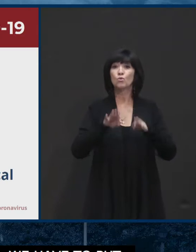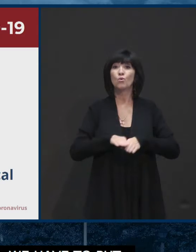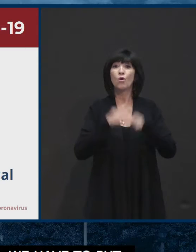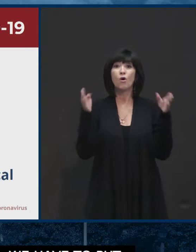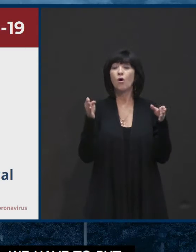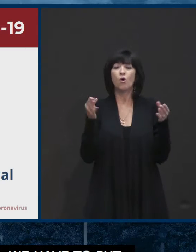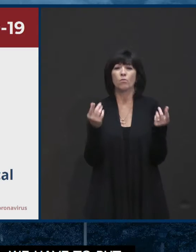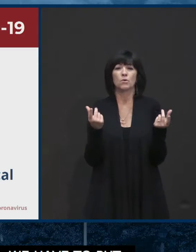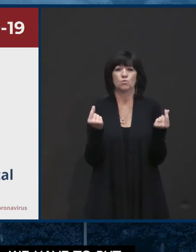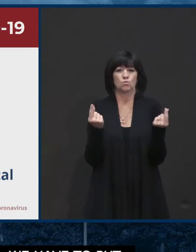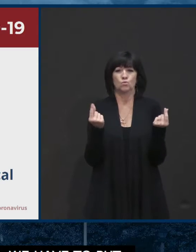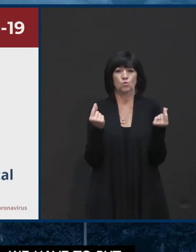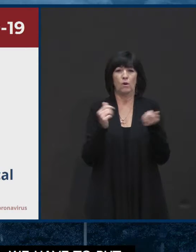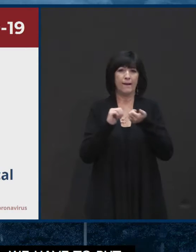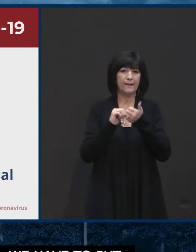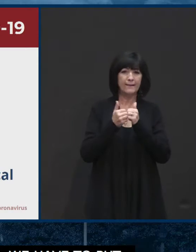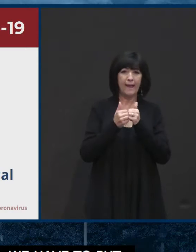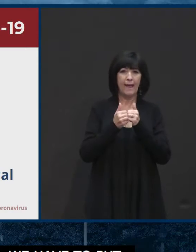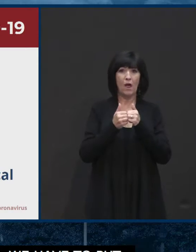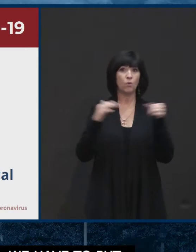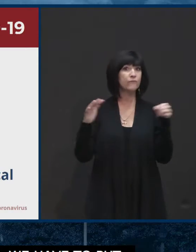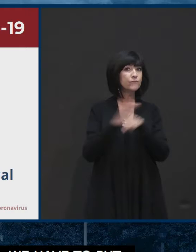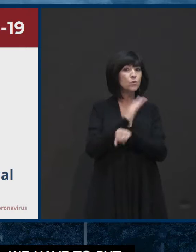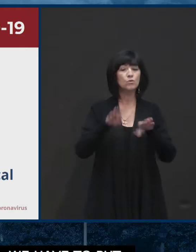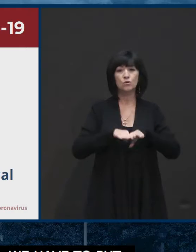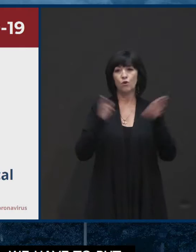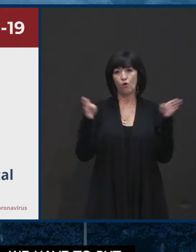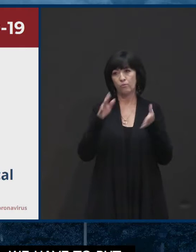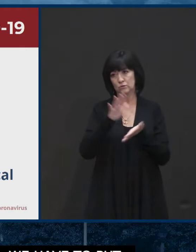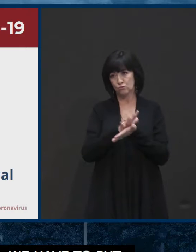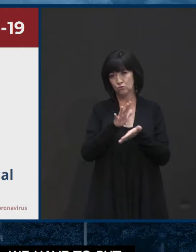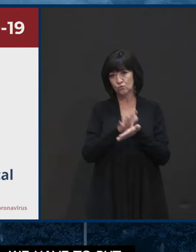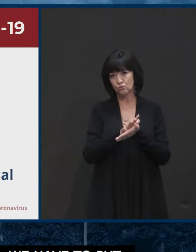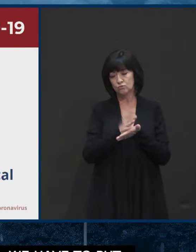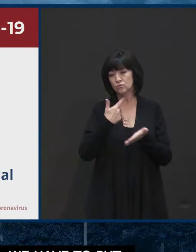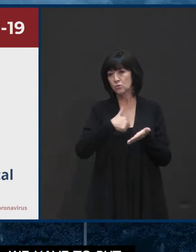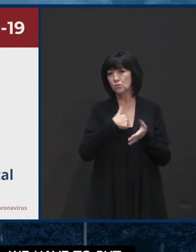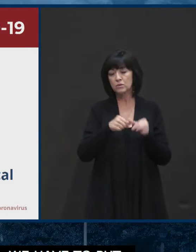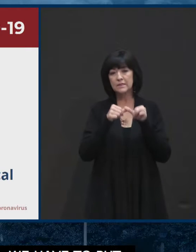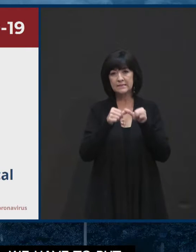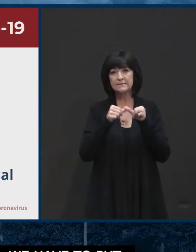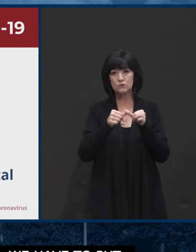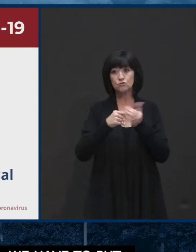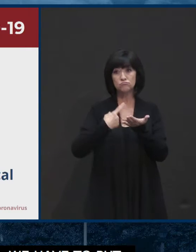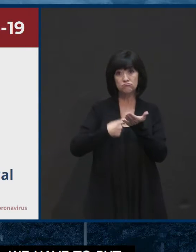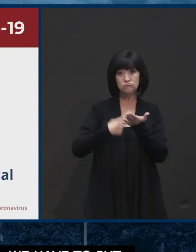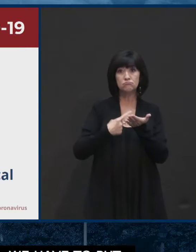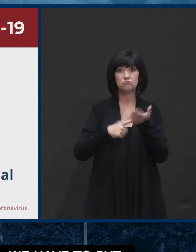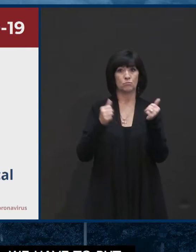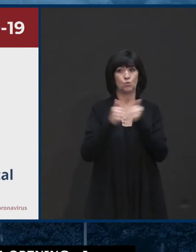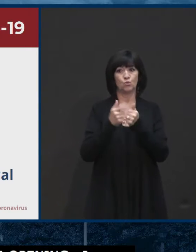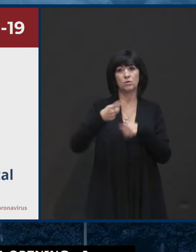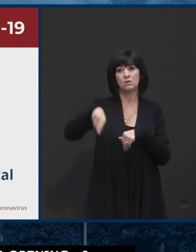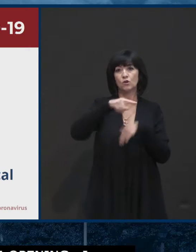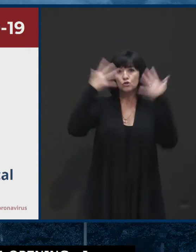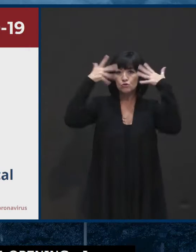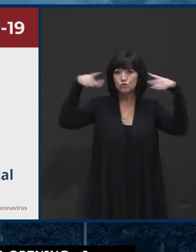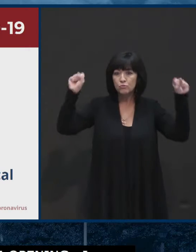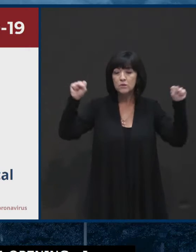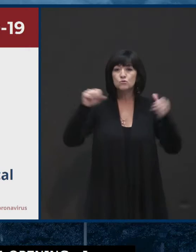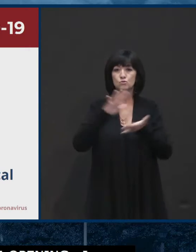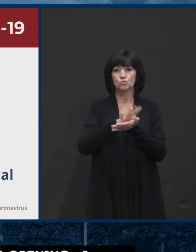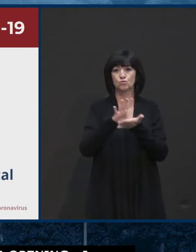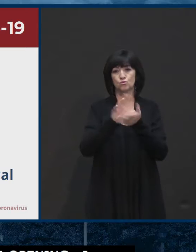we've continue to have with school districts, with our superintendents, and the efforts that they and their staffs are making in